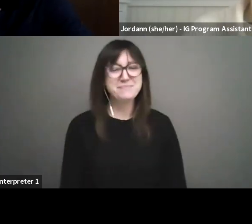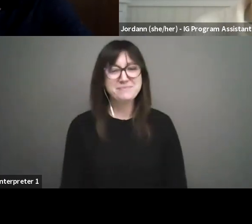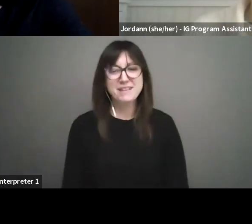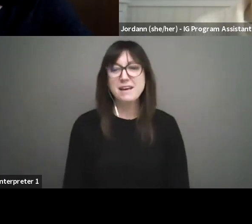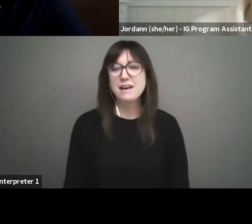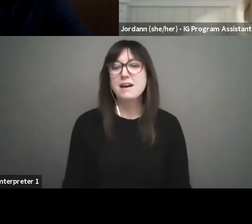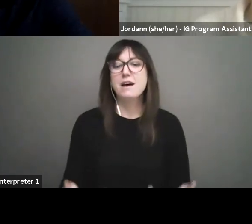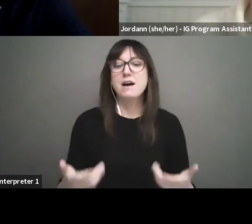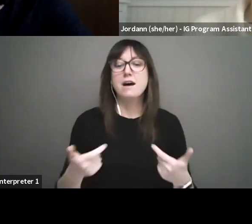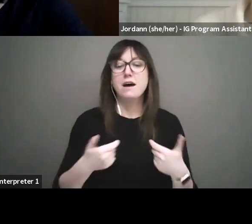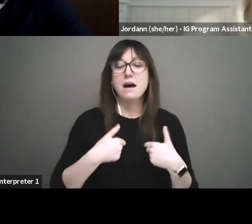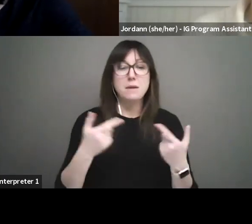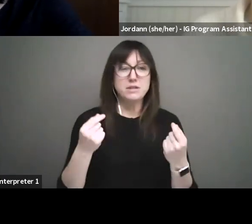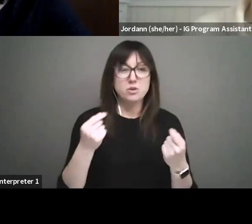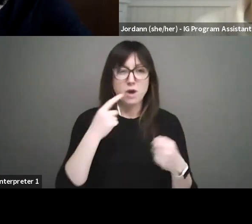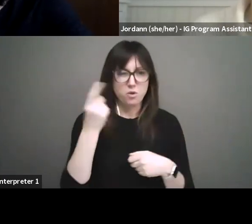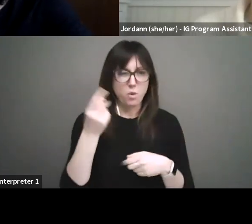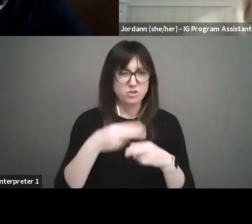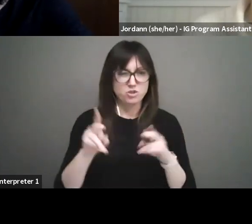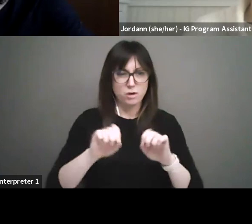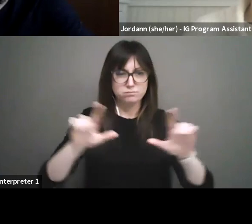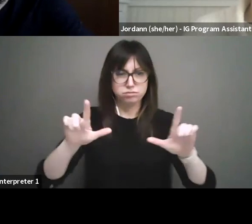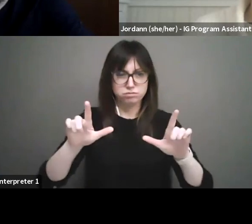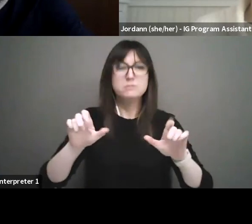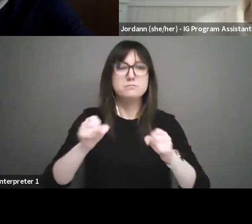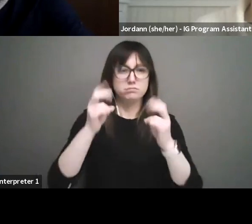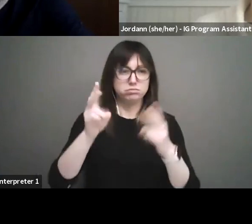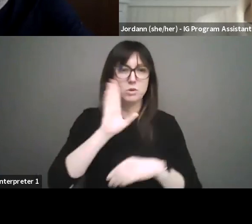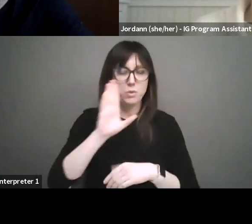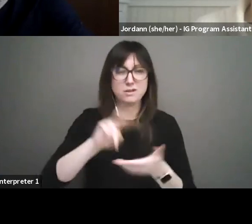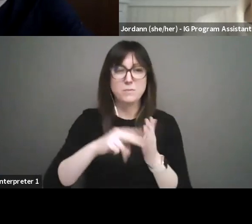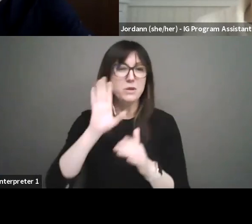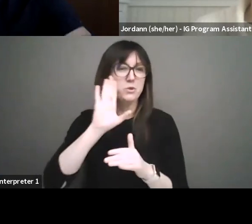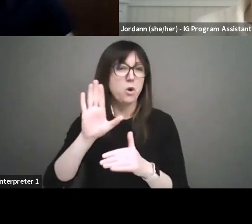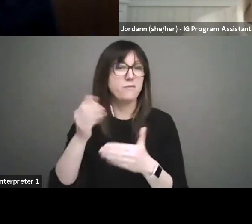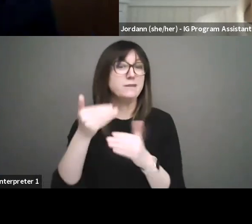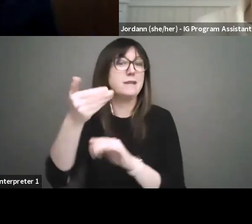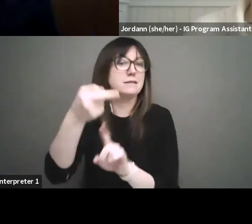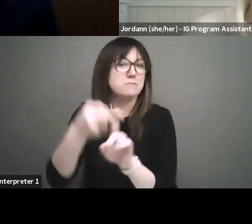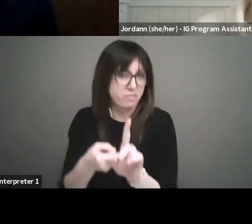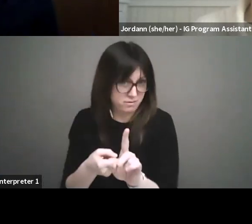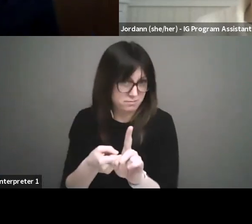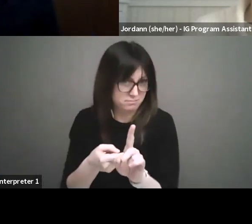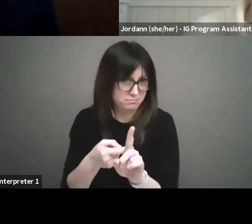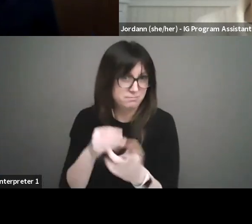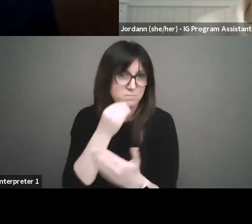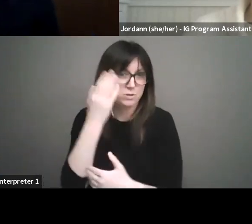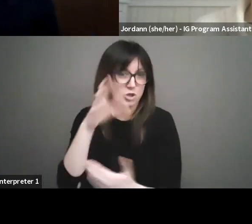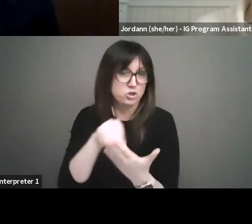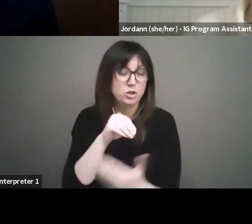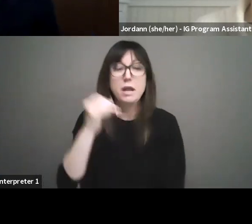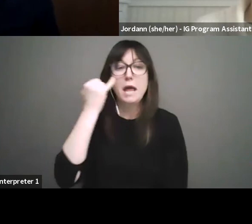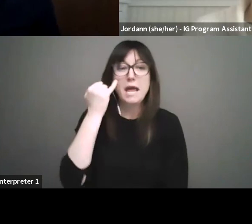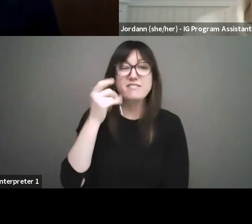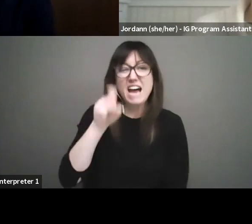I'm going to just share one quick slide with you guys so you know what's coming up next month. So if you do have to leave, you can